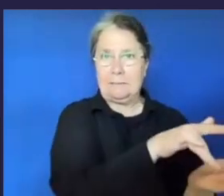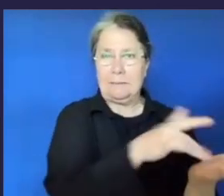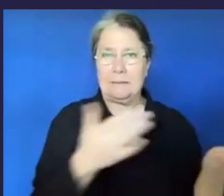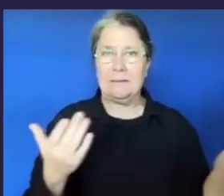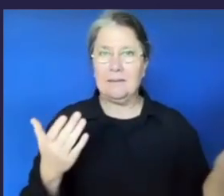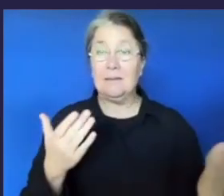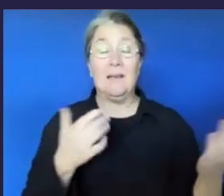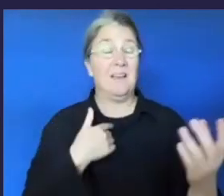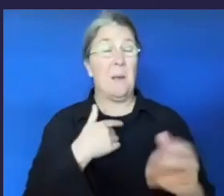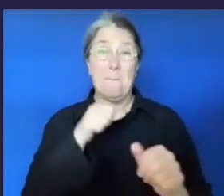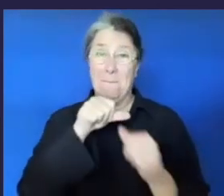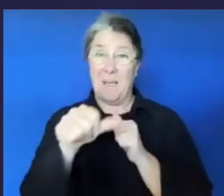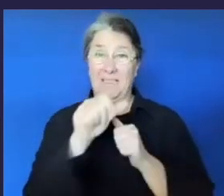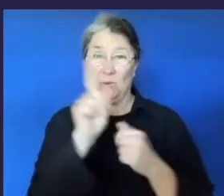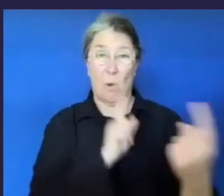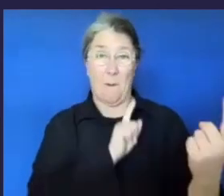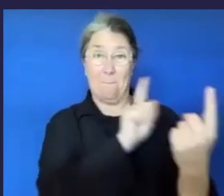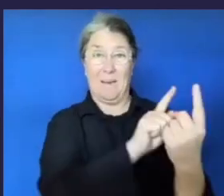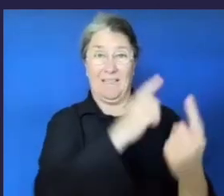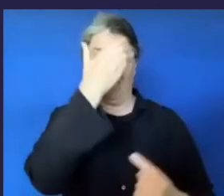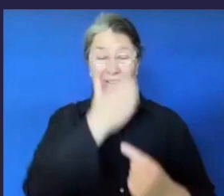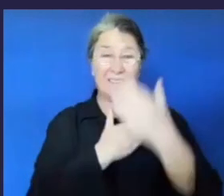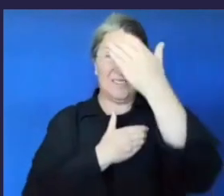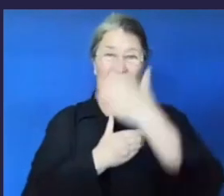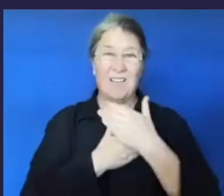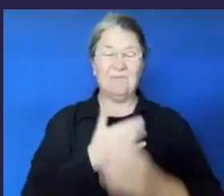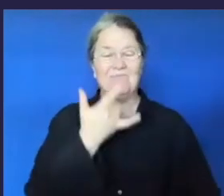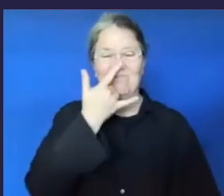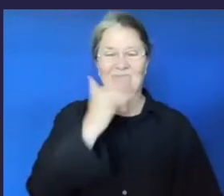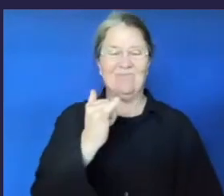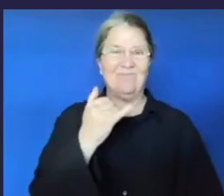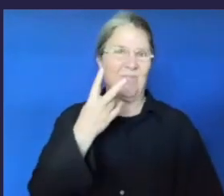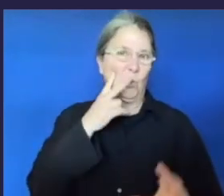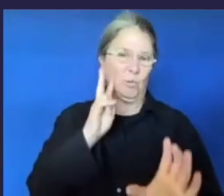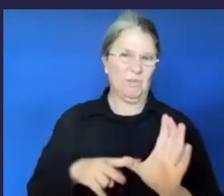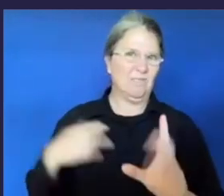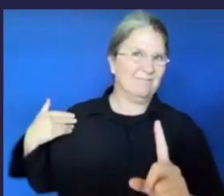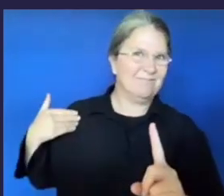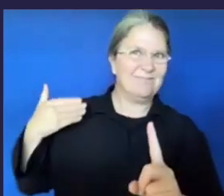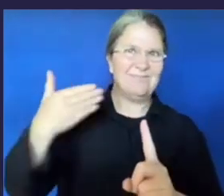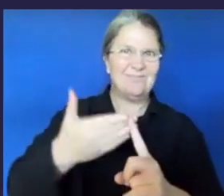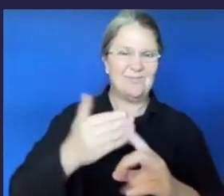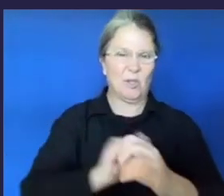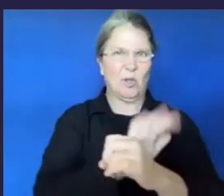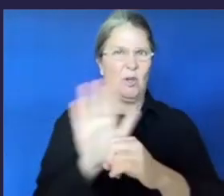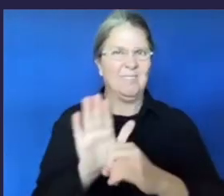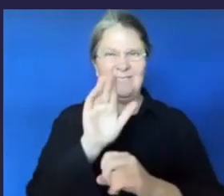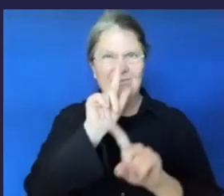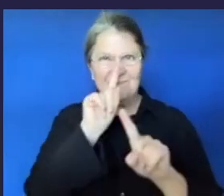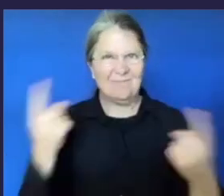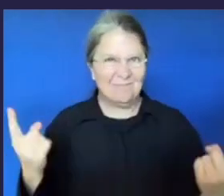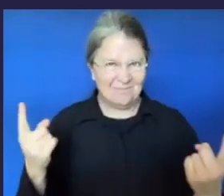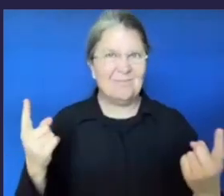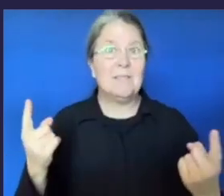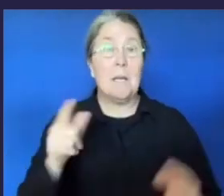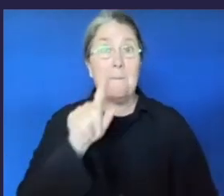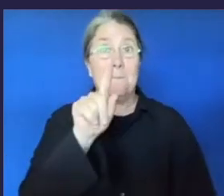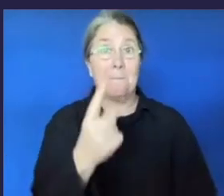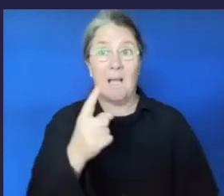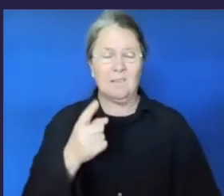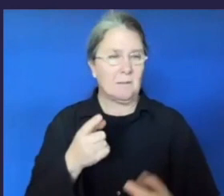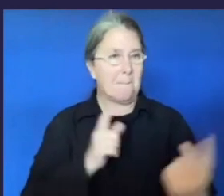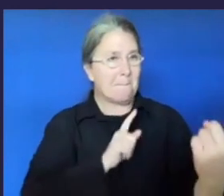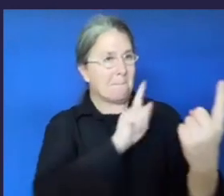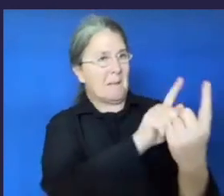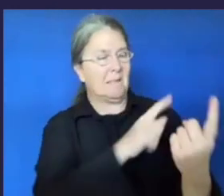person. Unfortunately, during COVID, that was quite tricky to do, but meeting over a cup of tea, over a cup of coffee, and just being